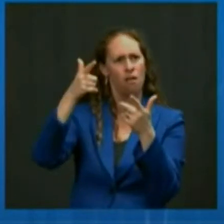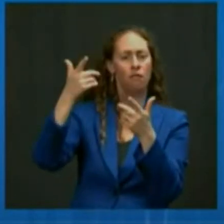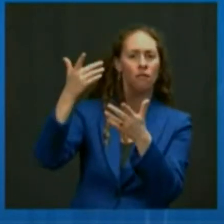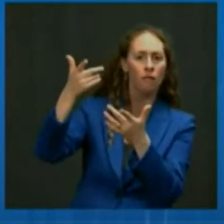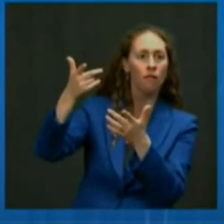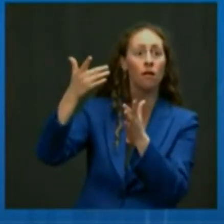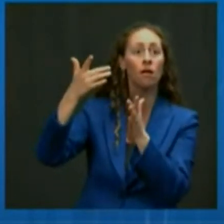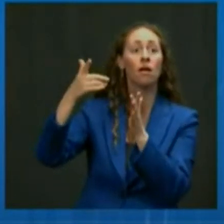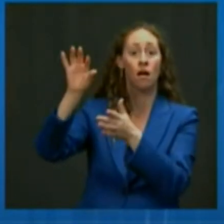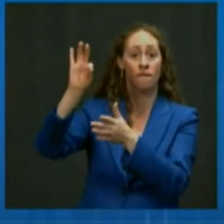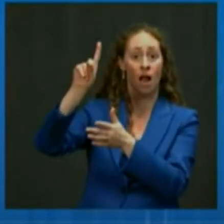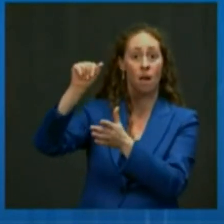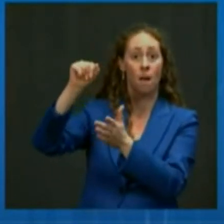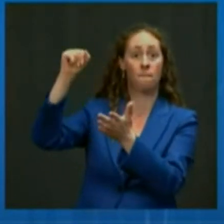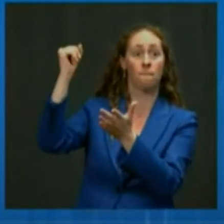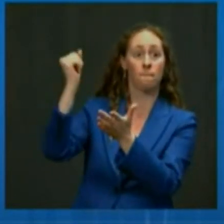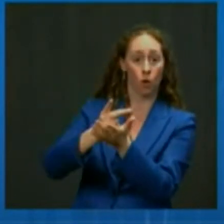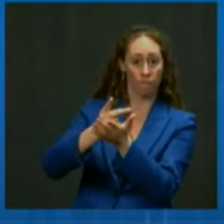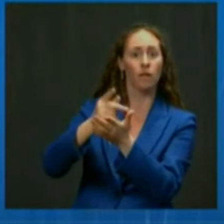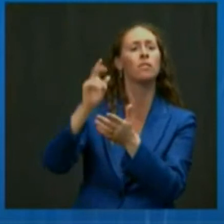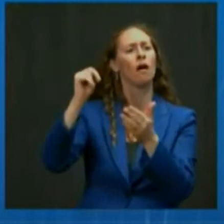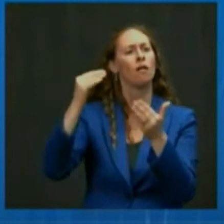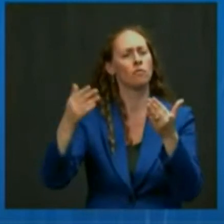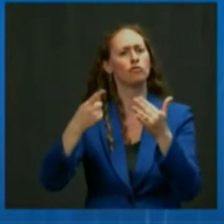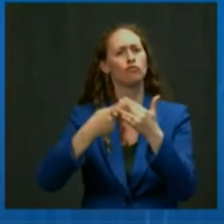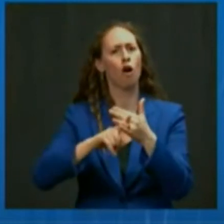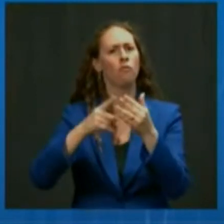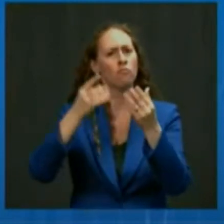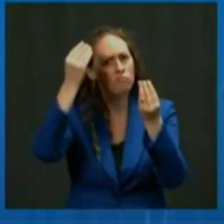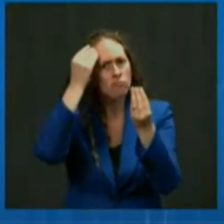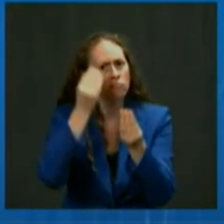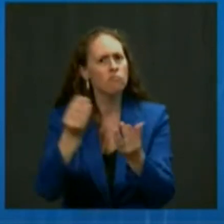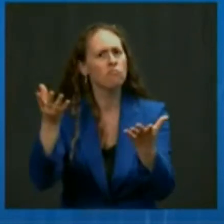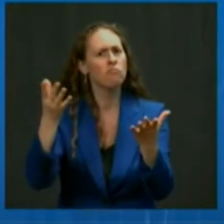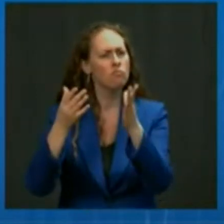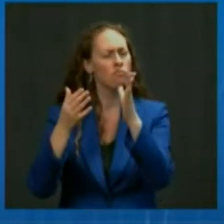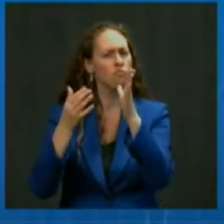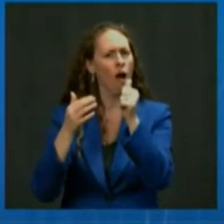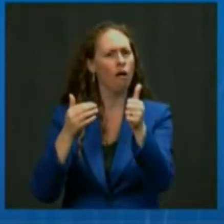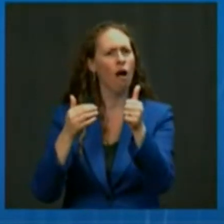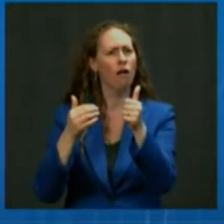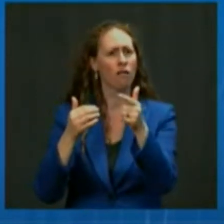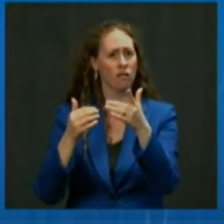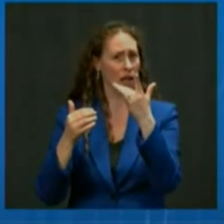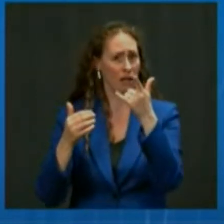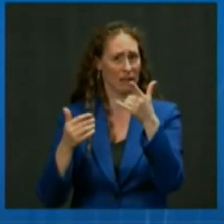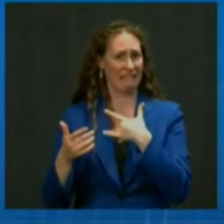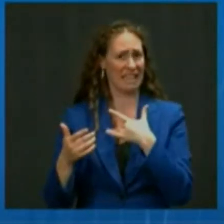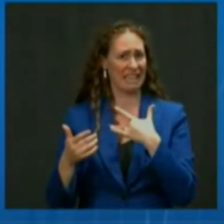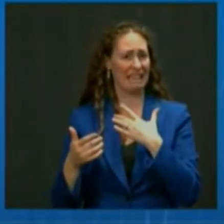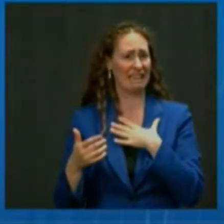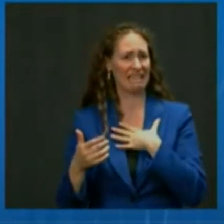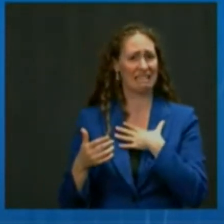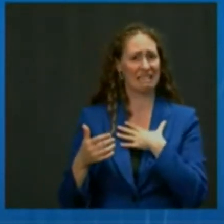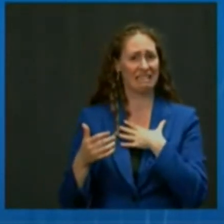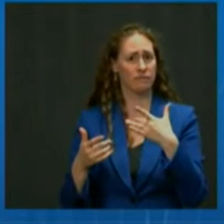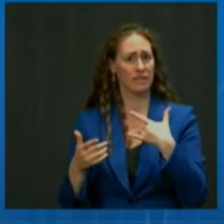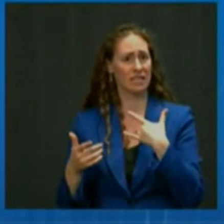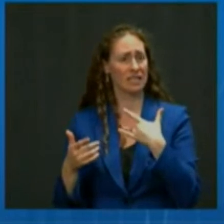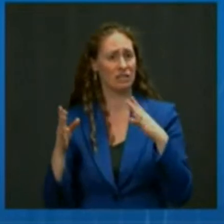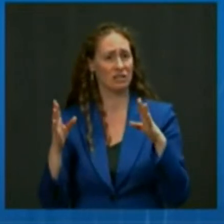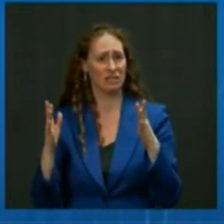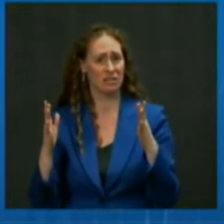we've gotten that advisory committee recommendation? And are you worried at all about adding to vaccine hesitancy